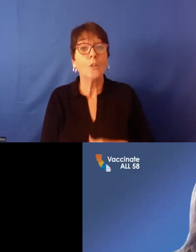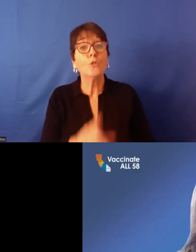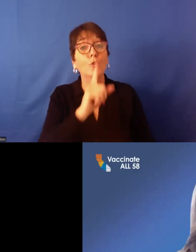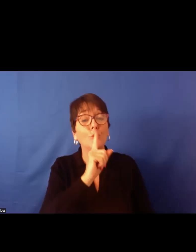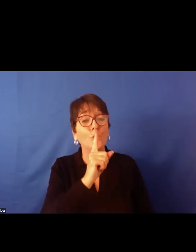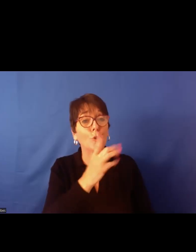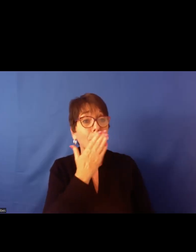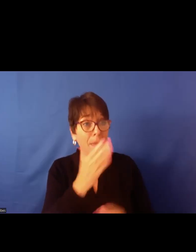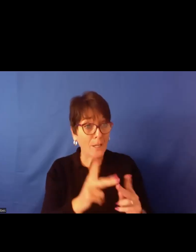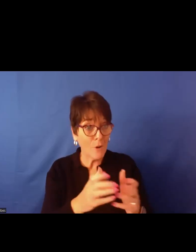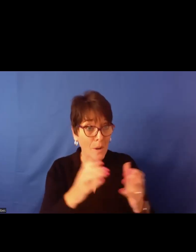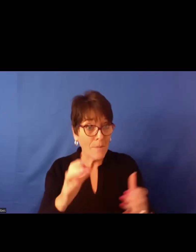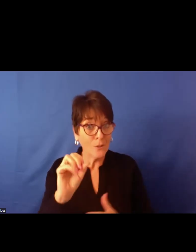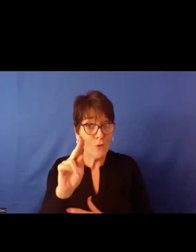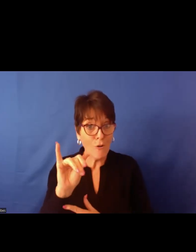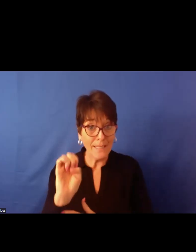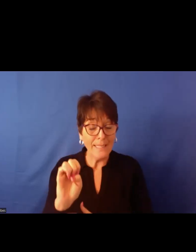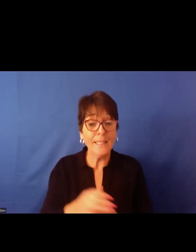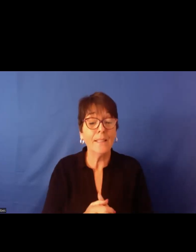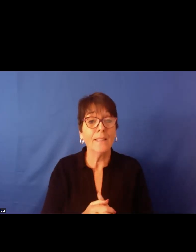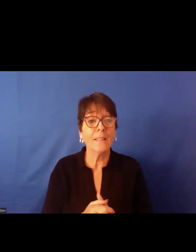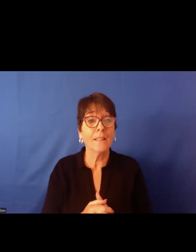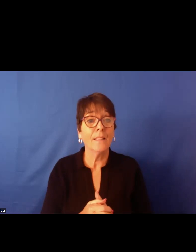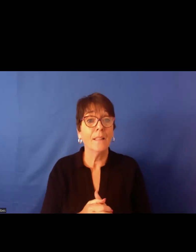Absolutely. Thank you so much, Connie. Are